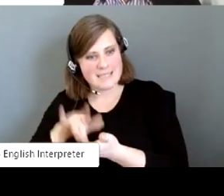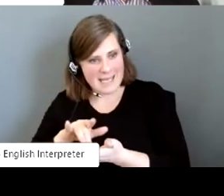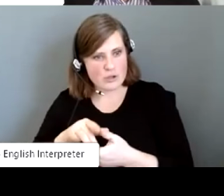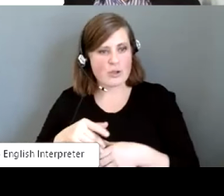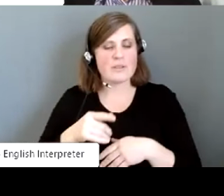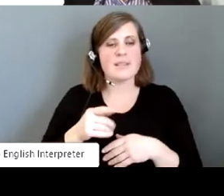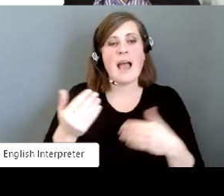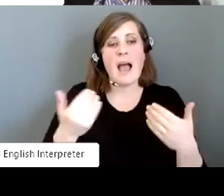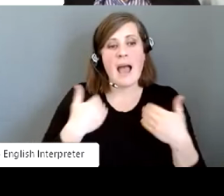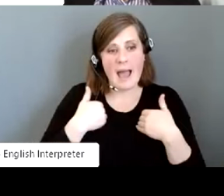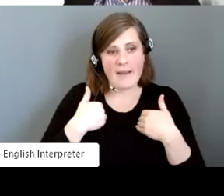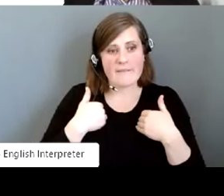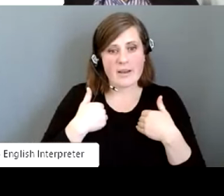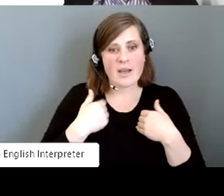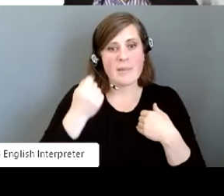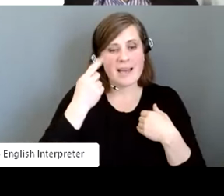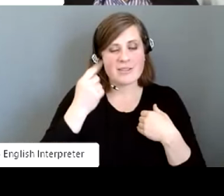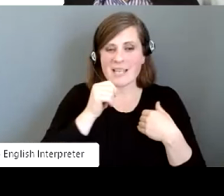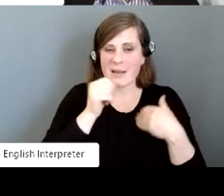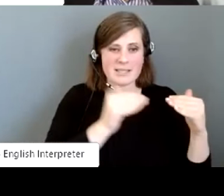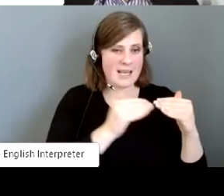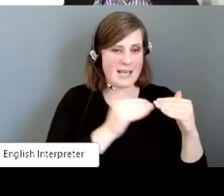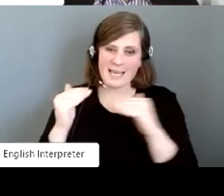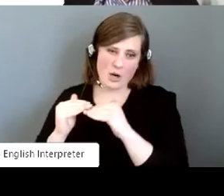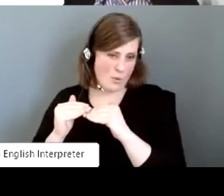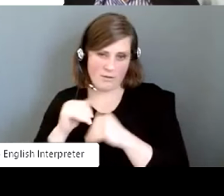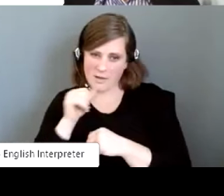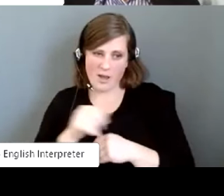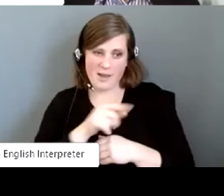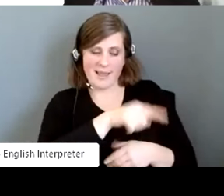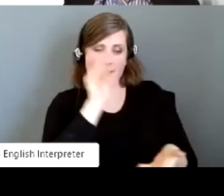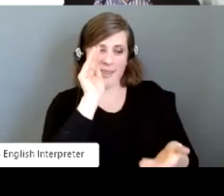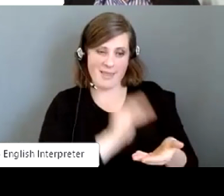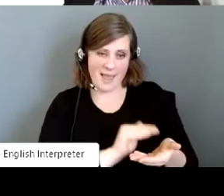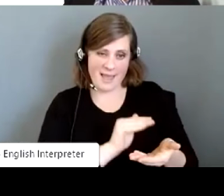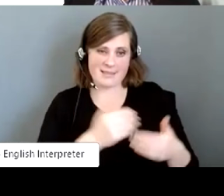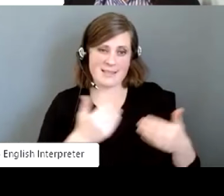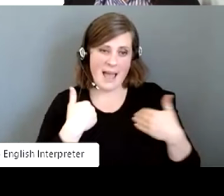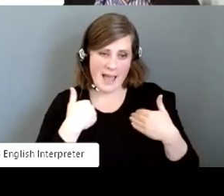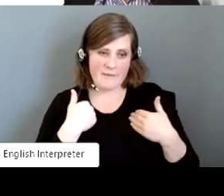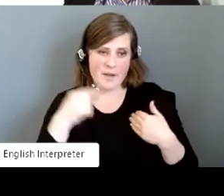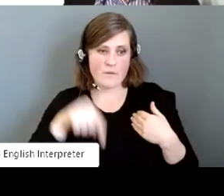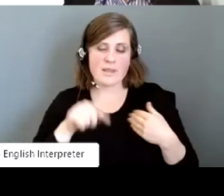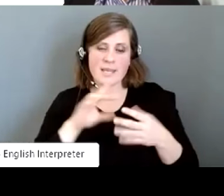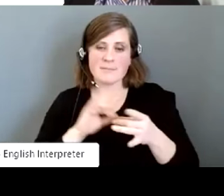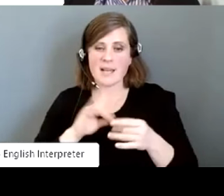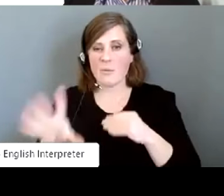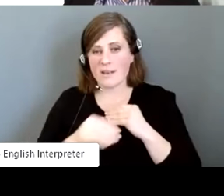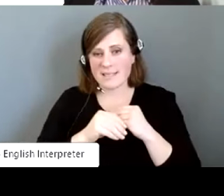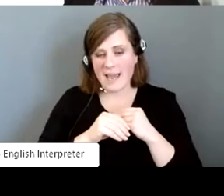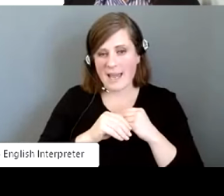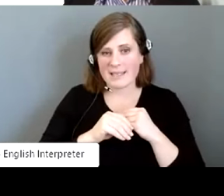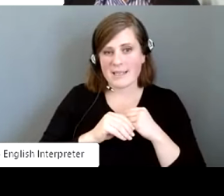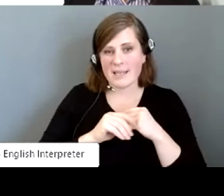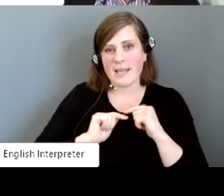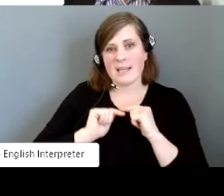further exacerbate the disparity in access to essential services. And on this note, I would like to hand it back over